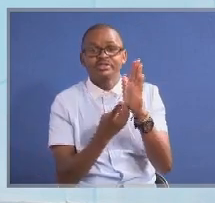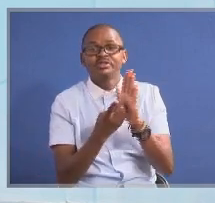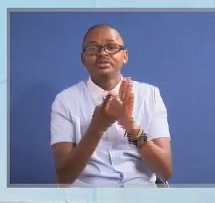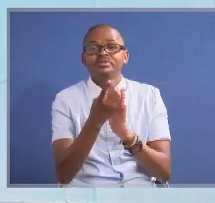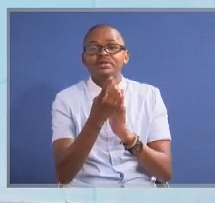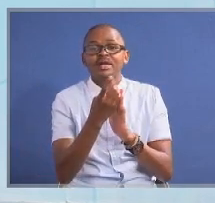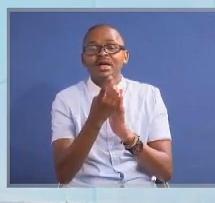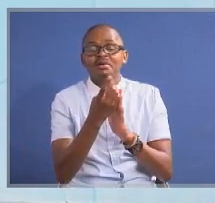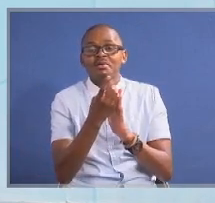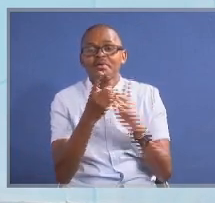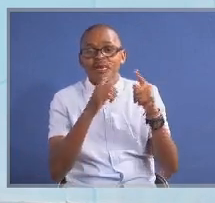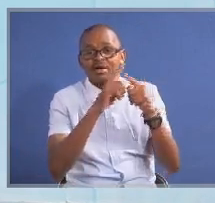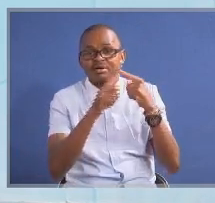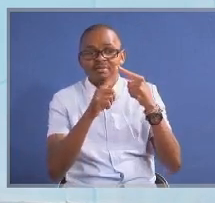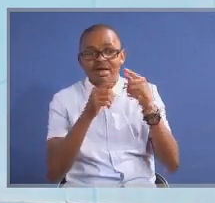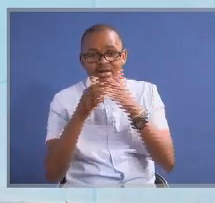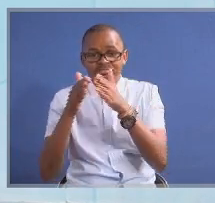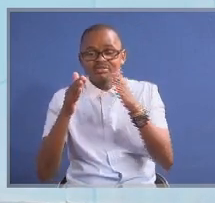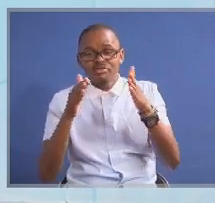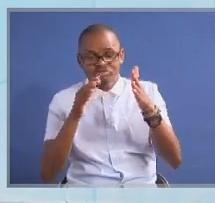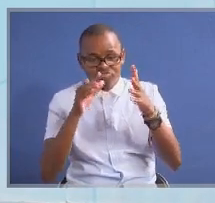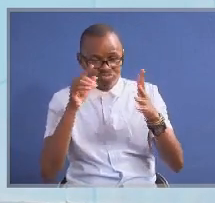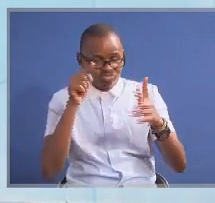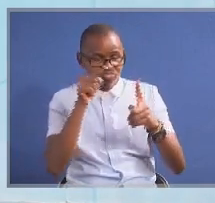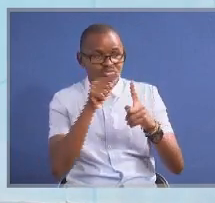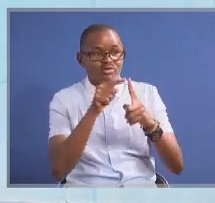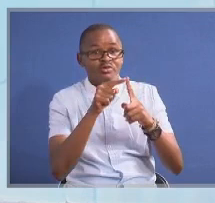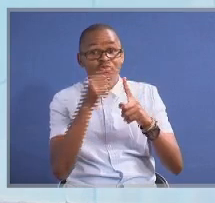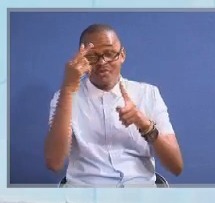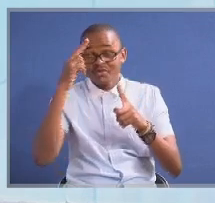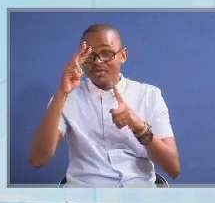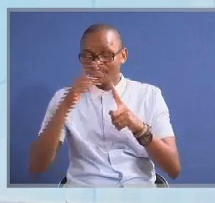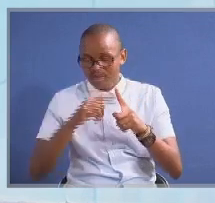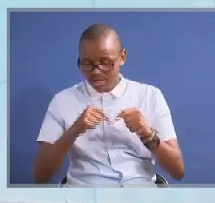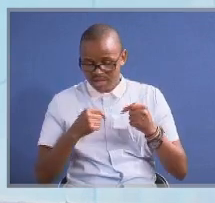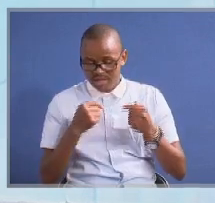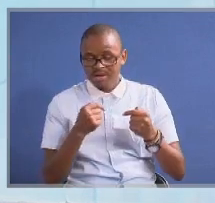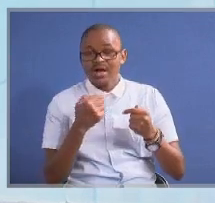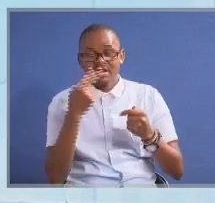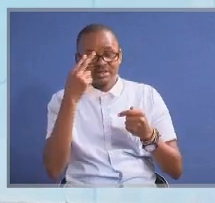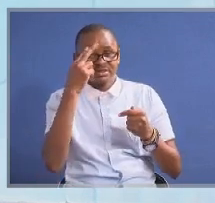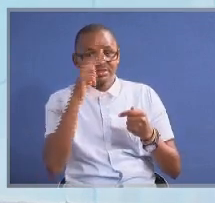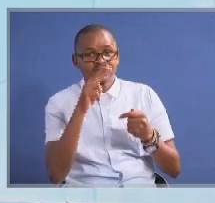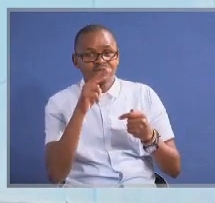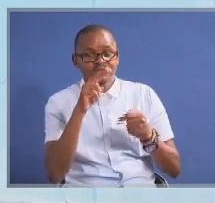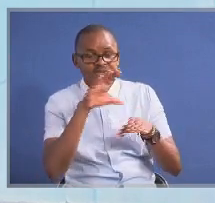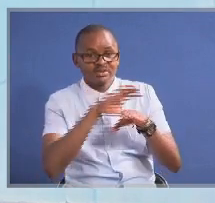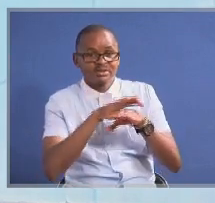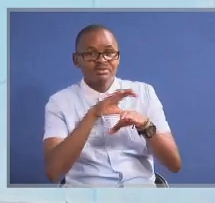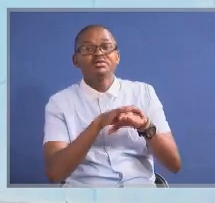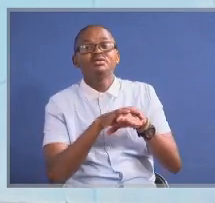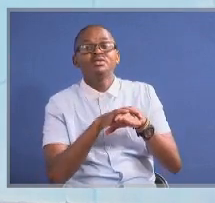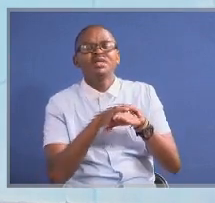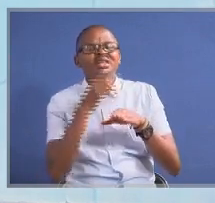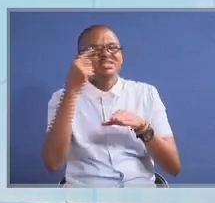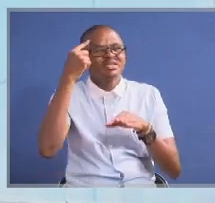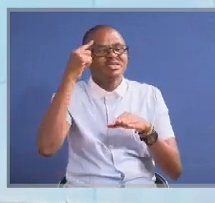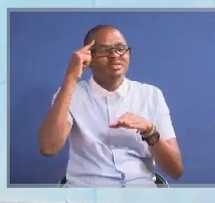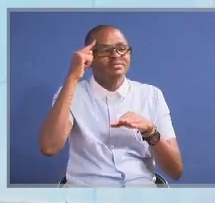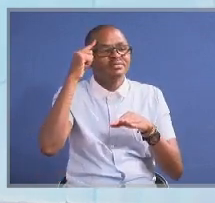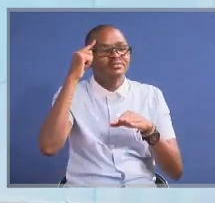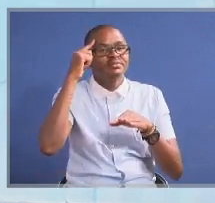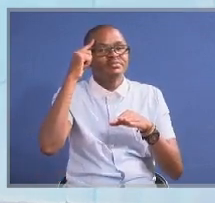I'm very unfortunate to have a chance to go and witness myself, but I've seen and read through and the media. I think, you